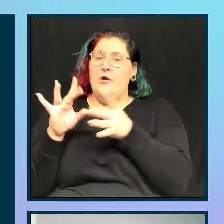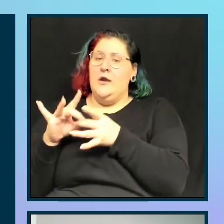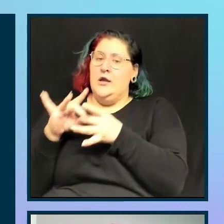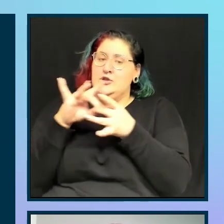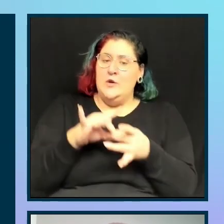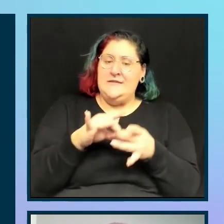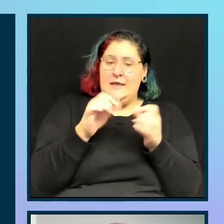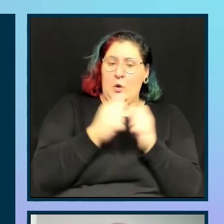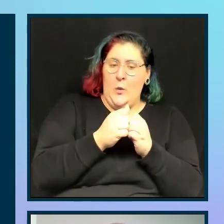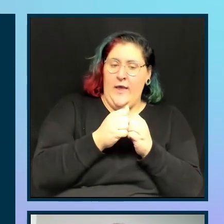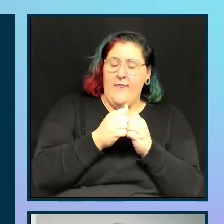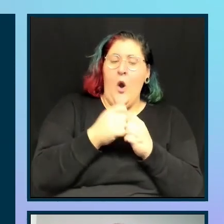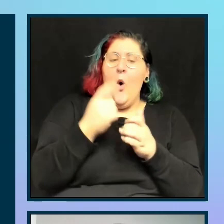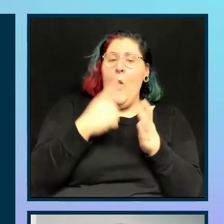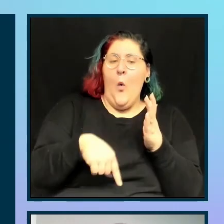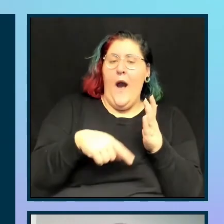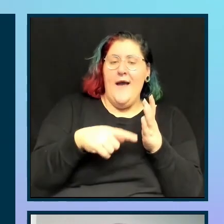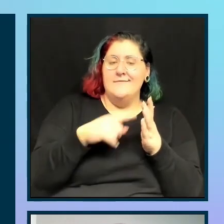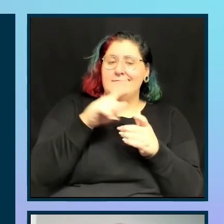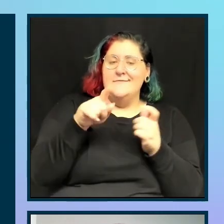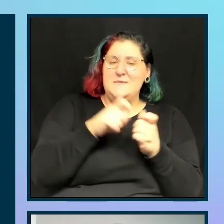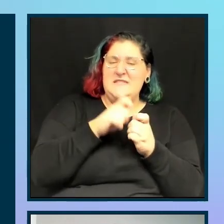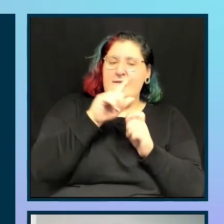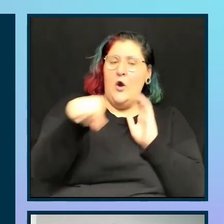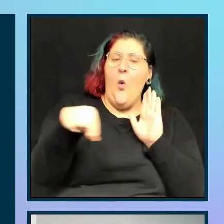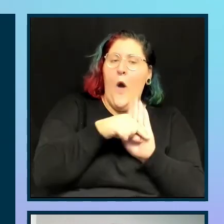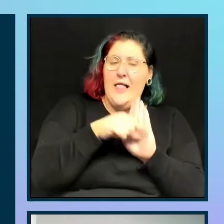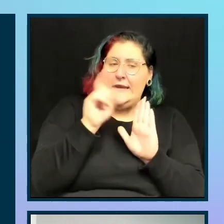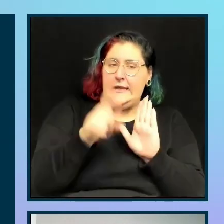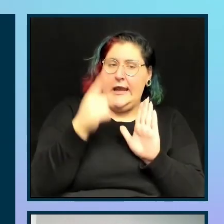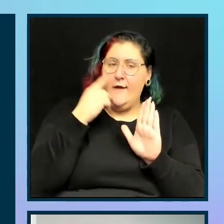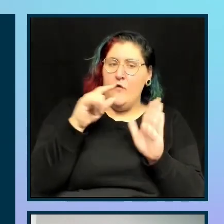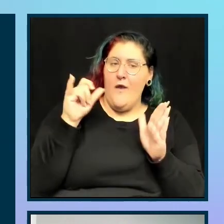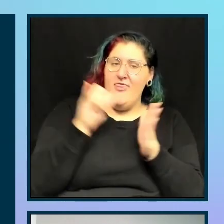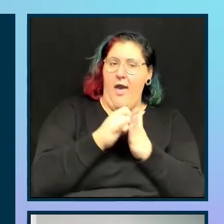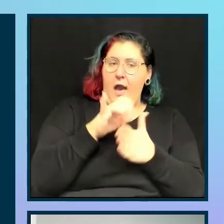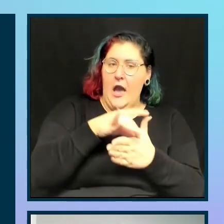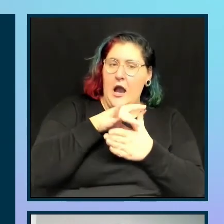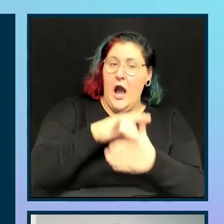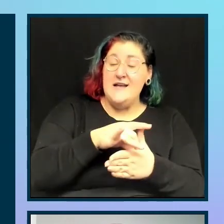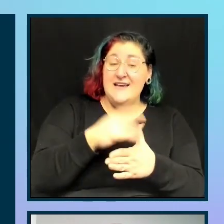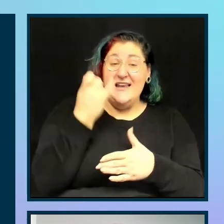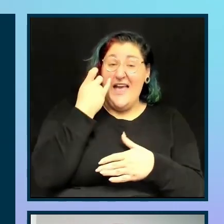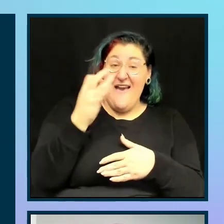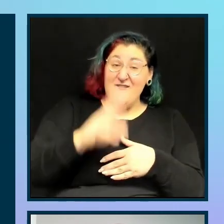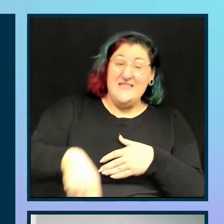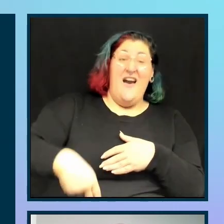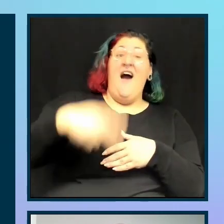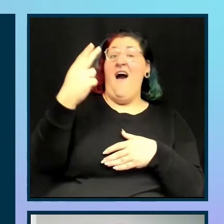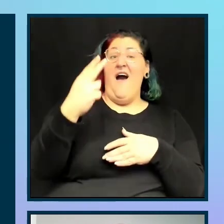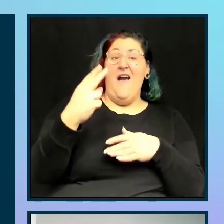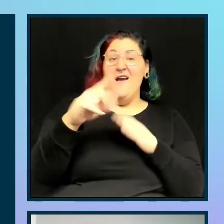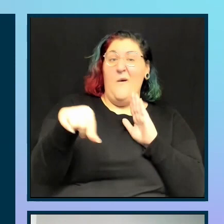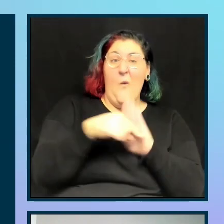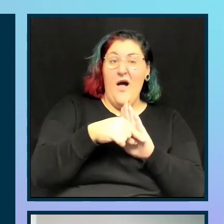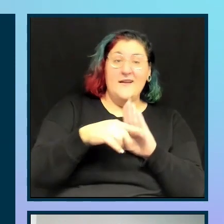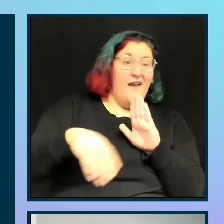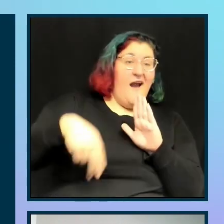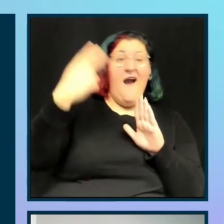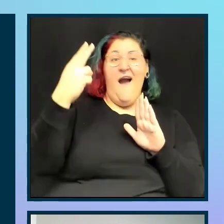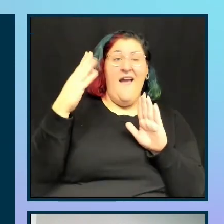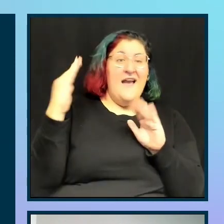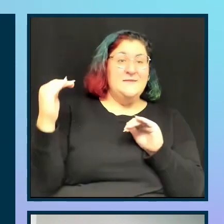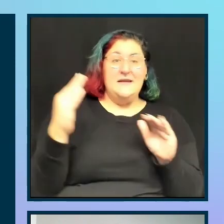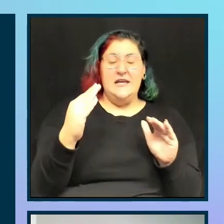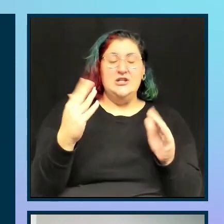output quality needs to be for that content. The higher the quality level or higher the quality expectations, the